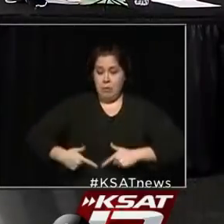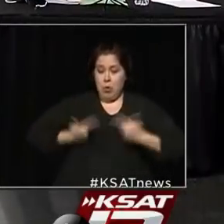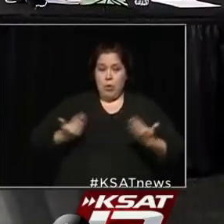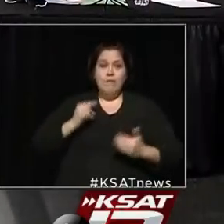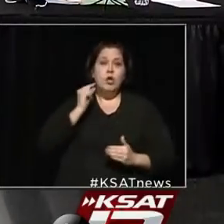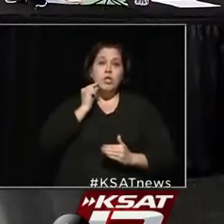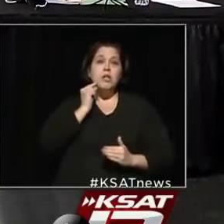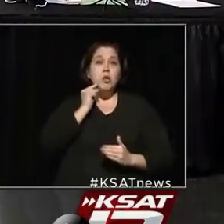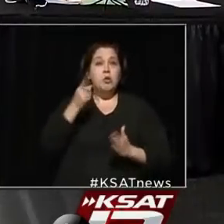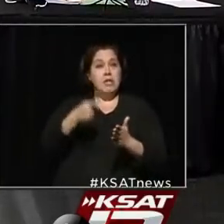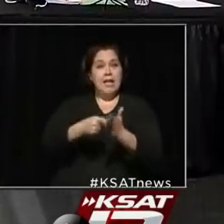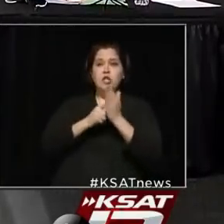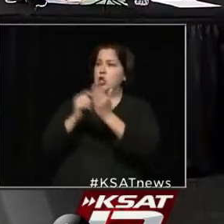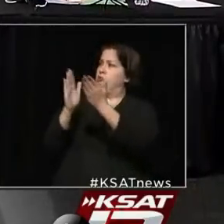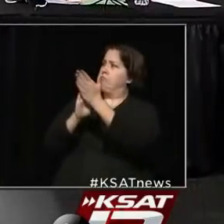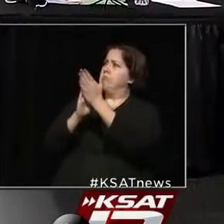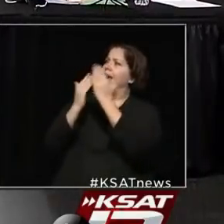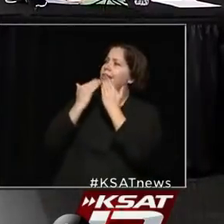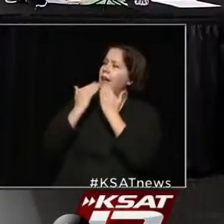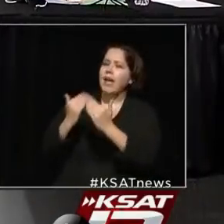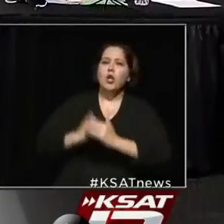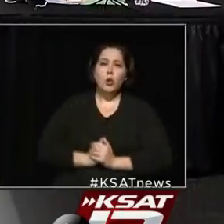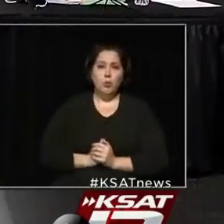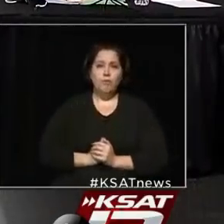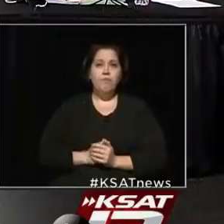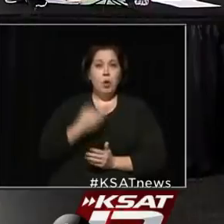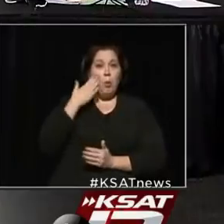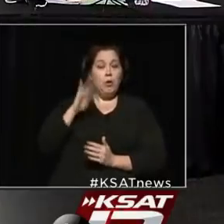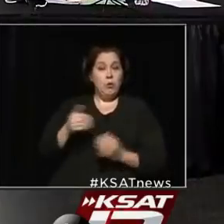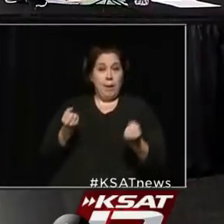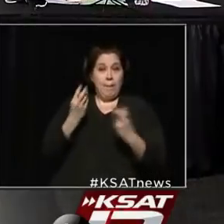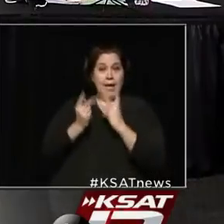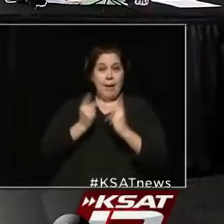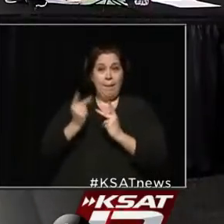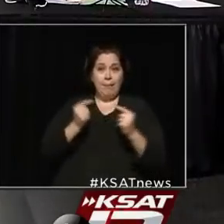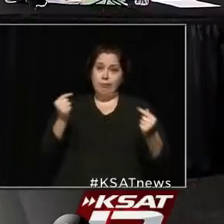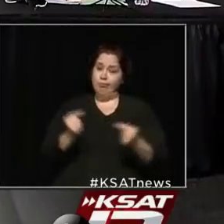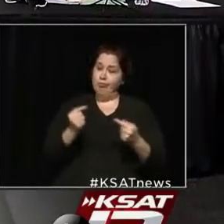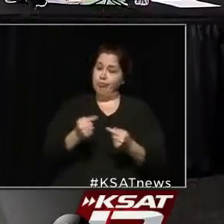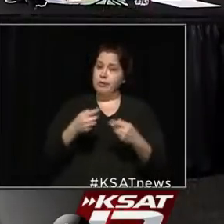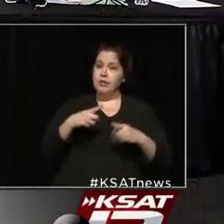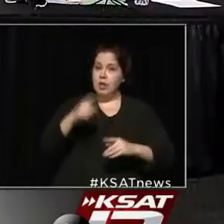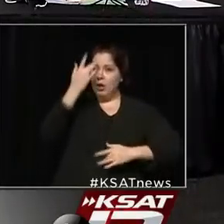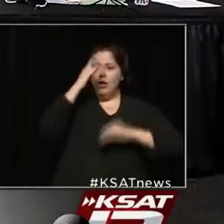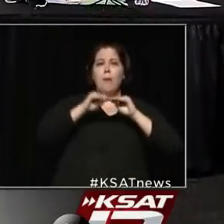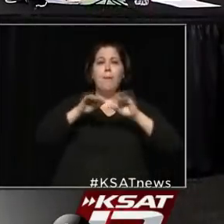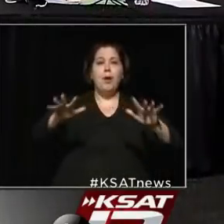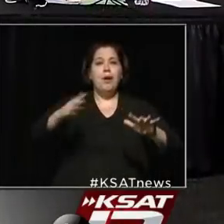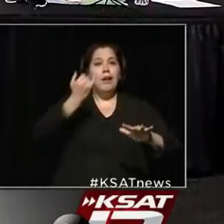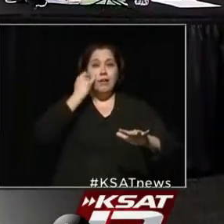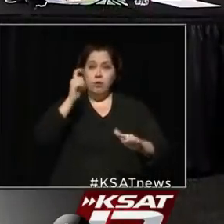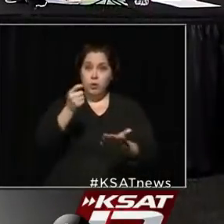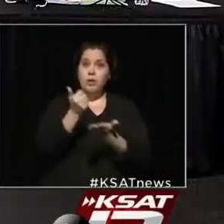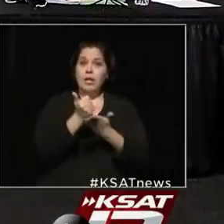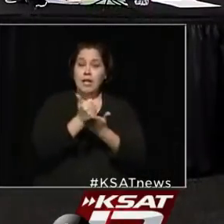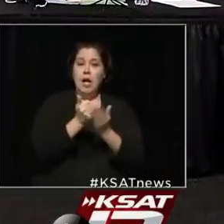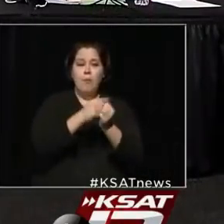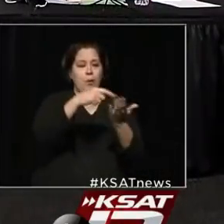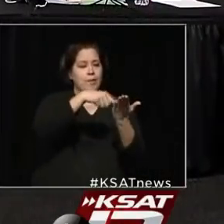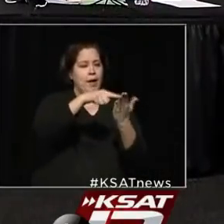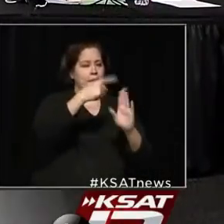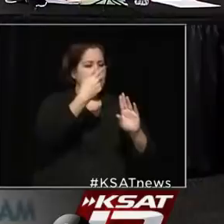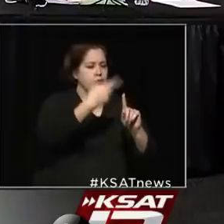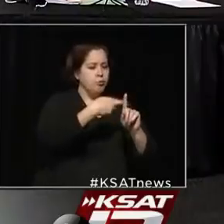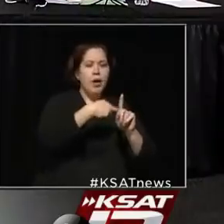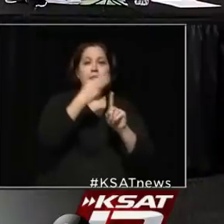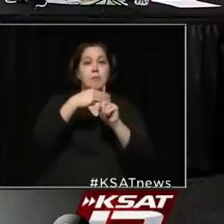and they deserve a hearty thanks from us all. We know that many people are hurting in this pandemic, and if you need some assistance with paying rent or